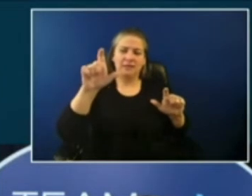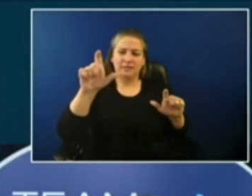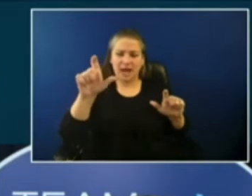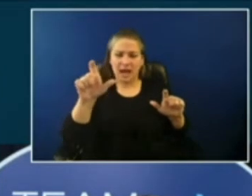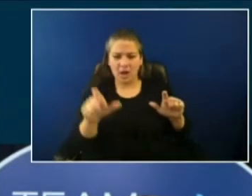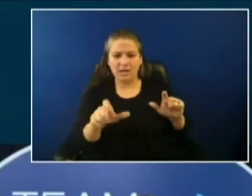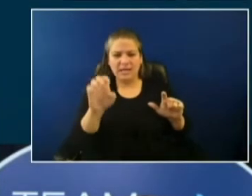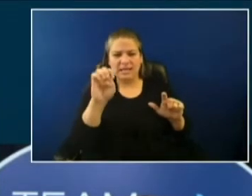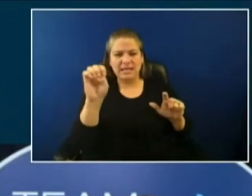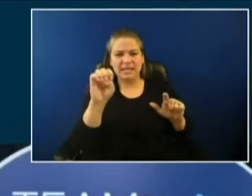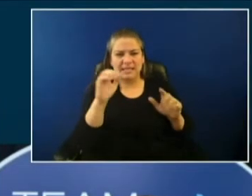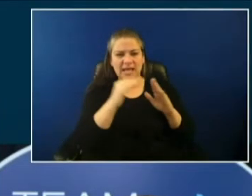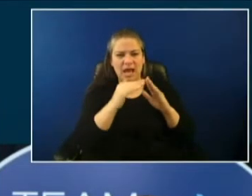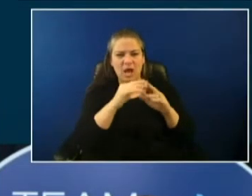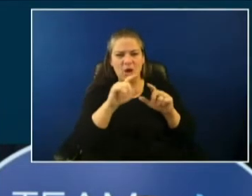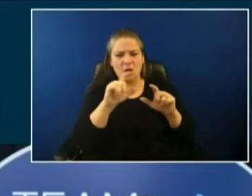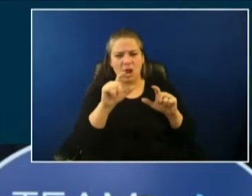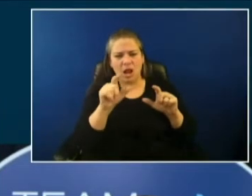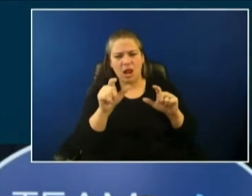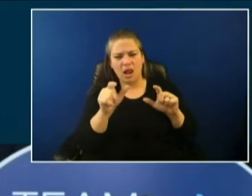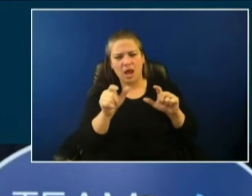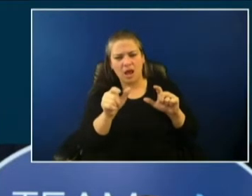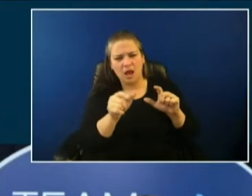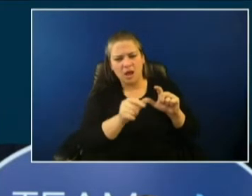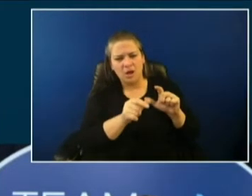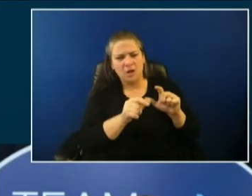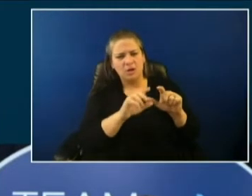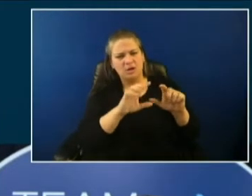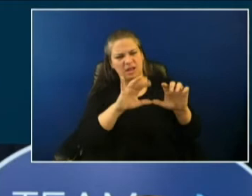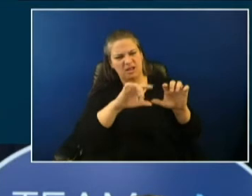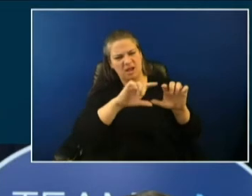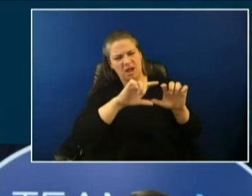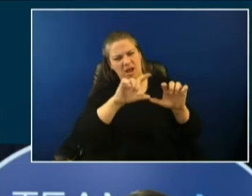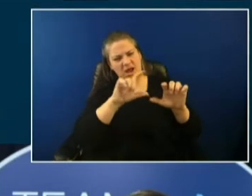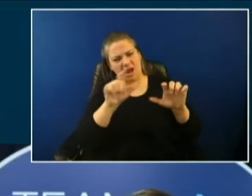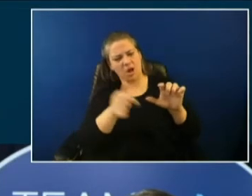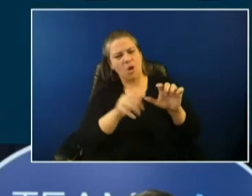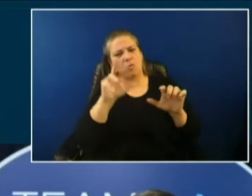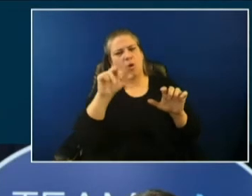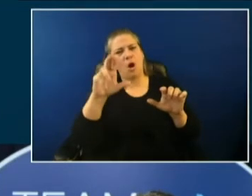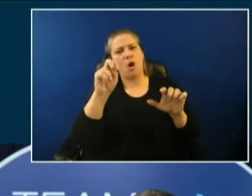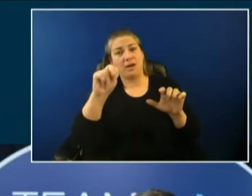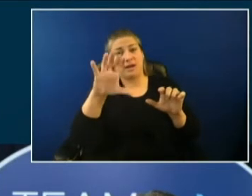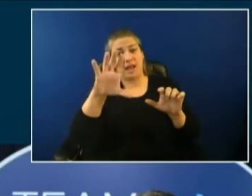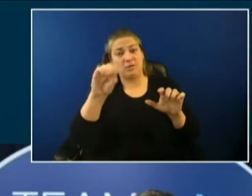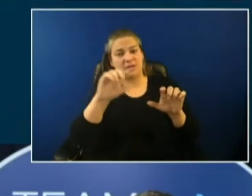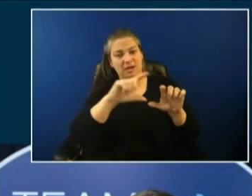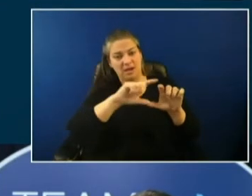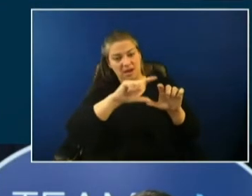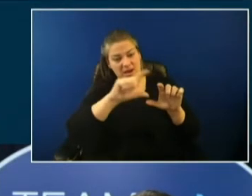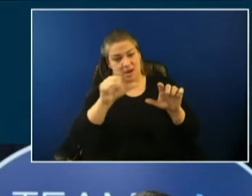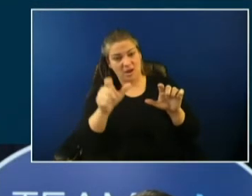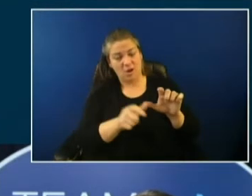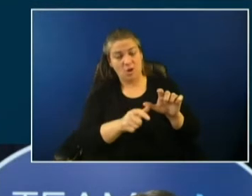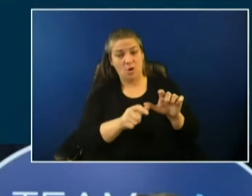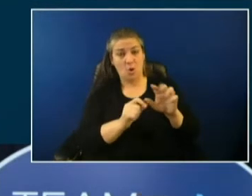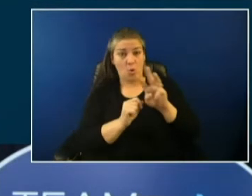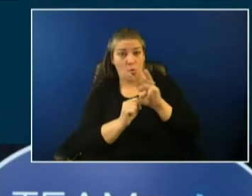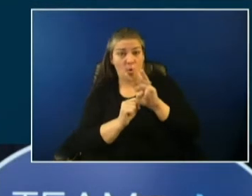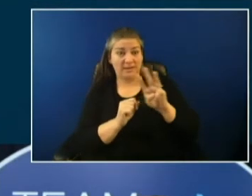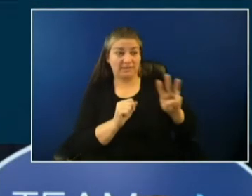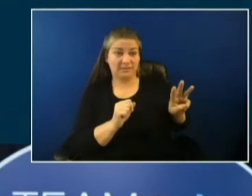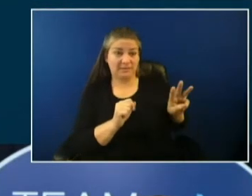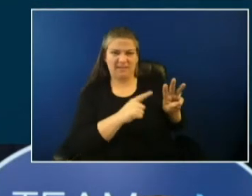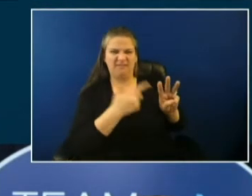and just barely into Warren County. The western parts of this are already getting